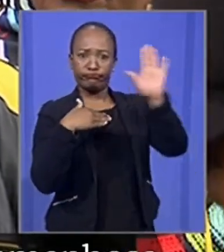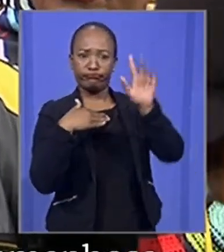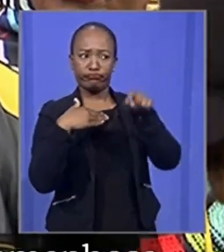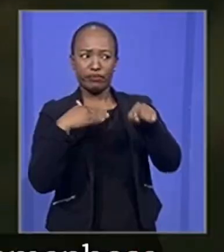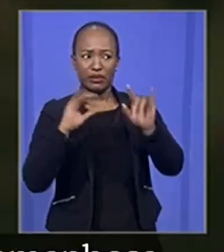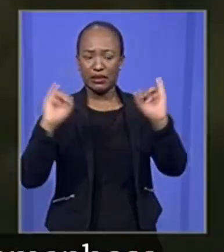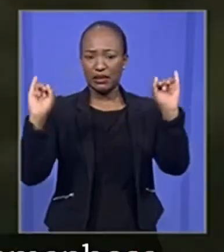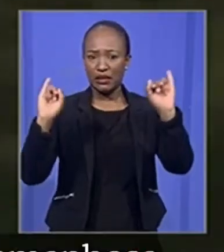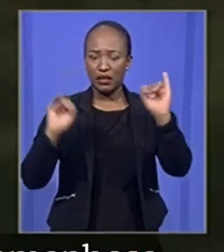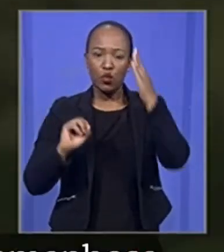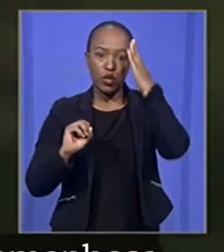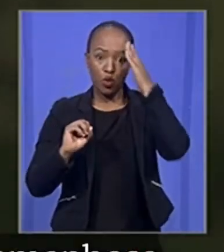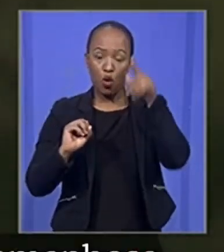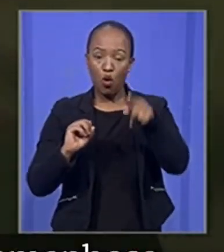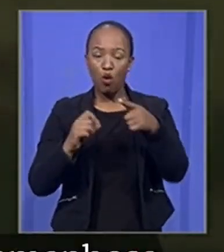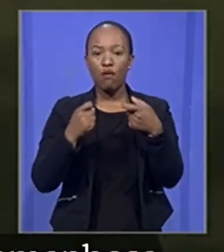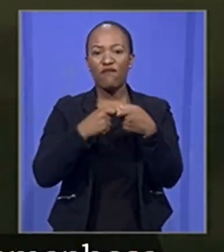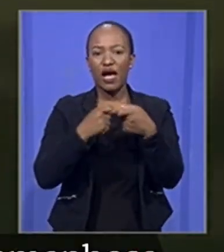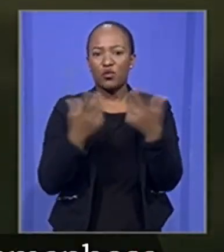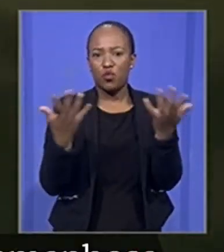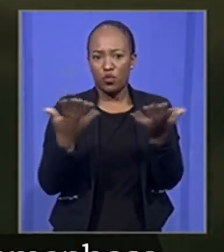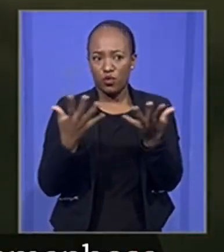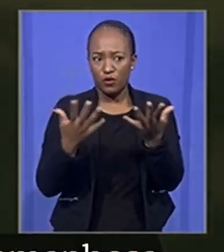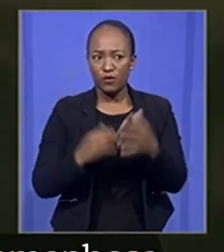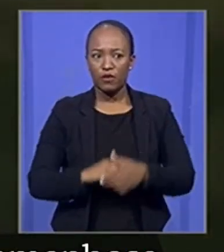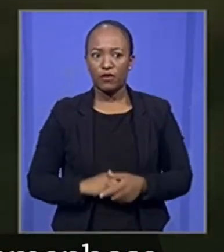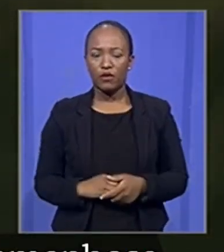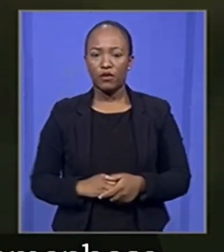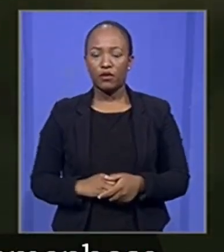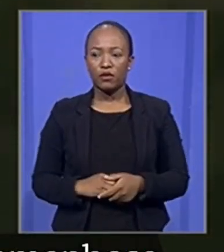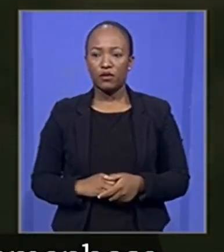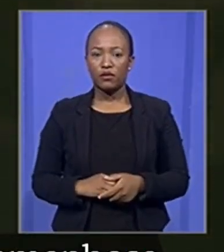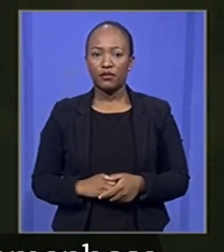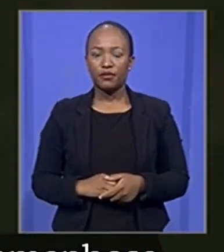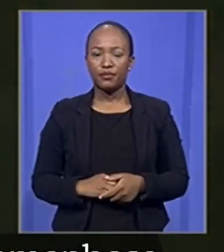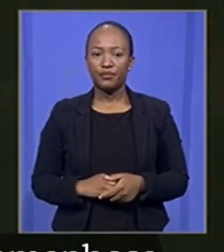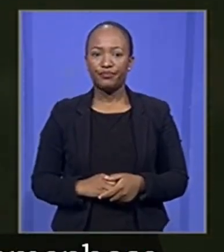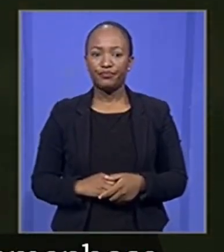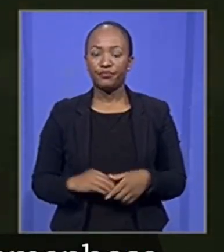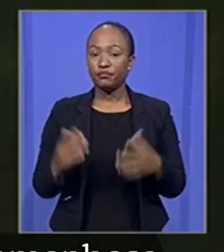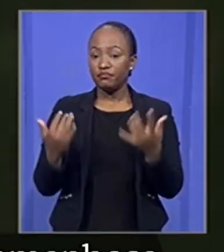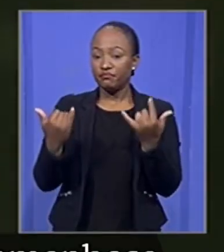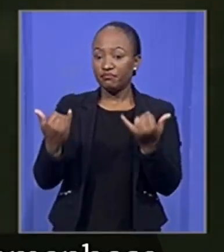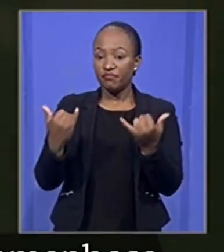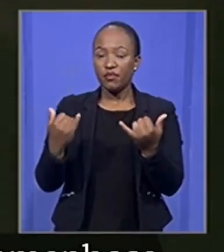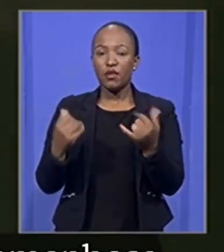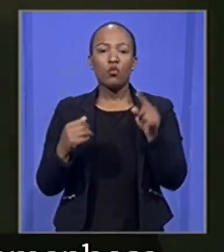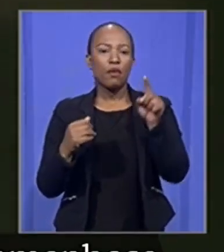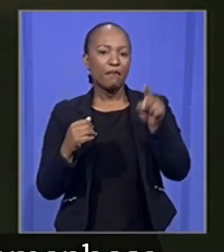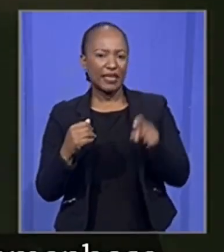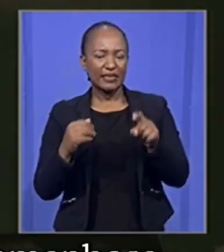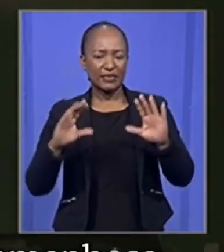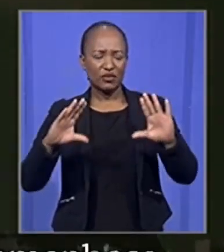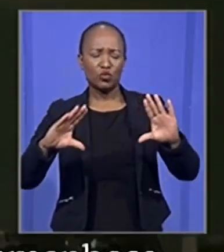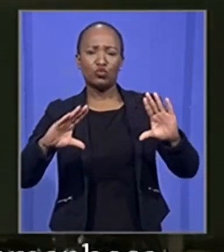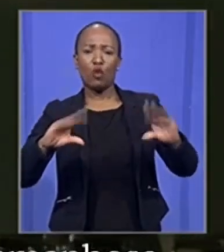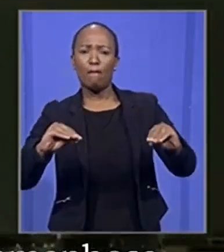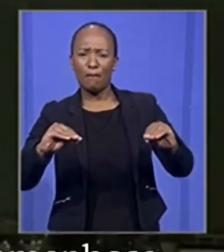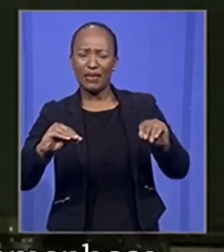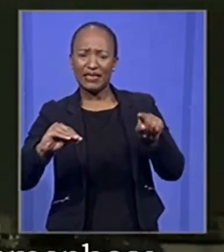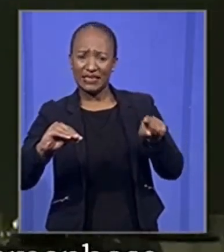origins of this conflict are. And we therefore call upon all parties to desist from escalating